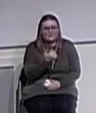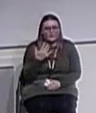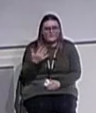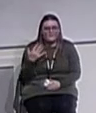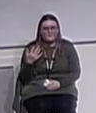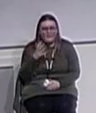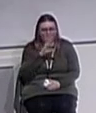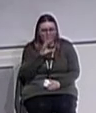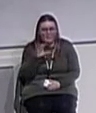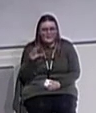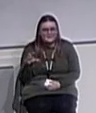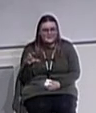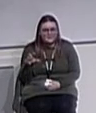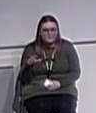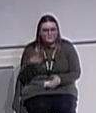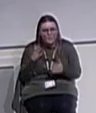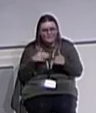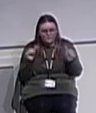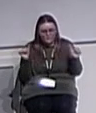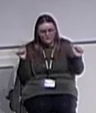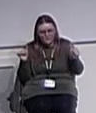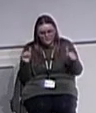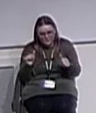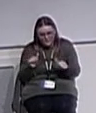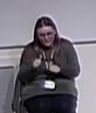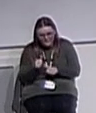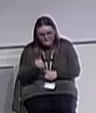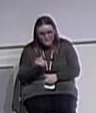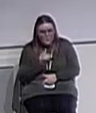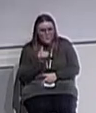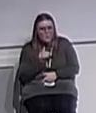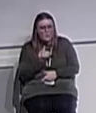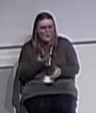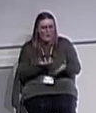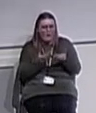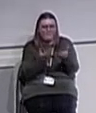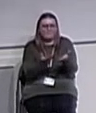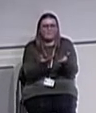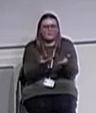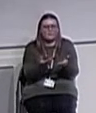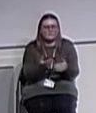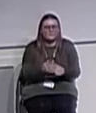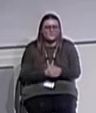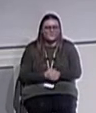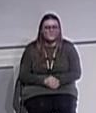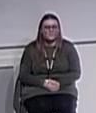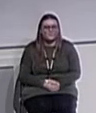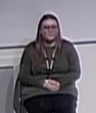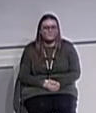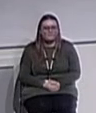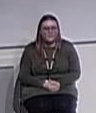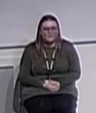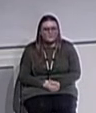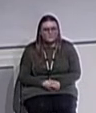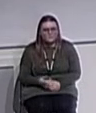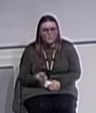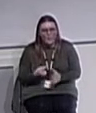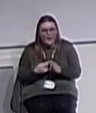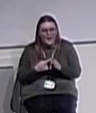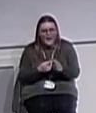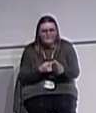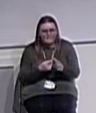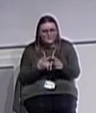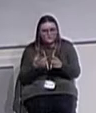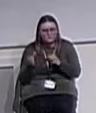need a way of narrowing it down as to who we're going to give offers to. So the admissions team look at the